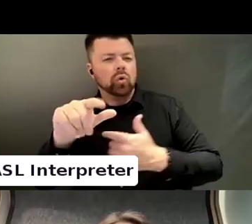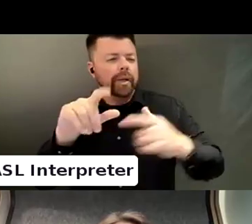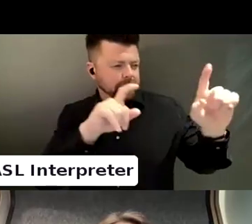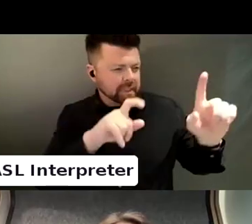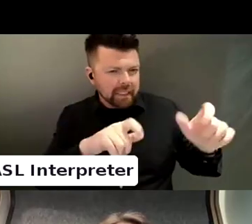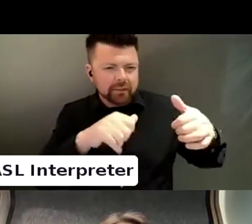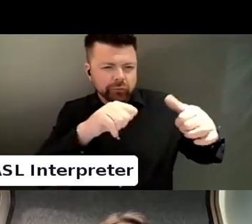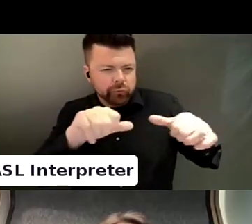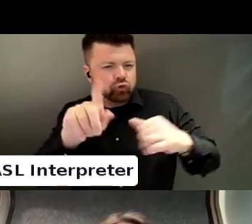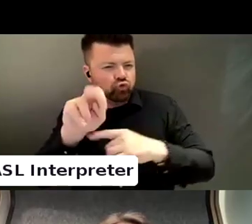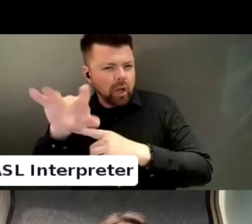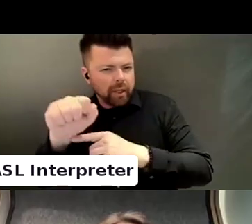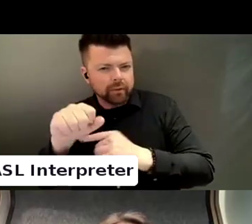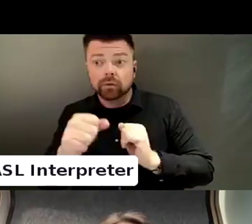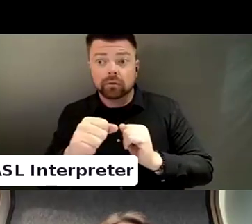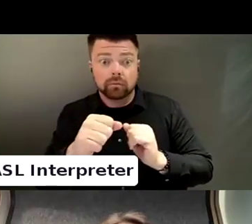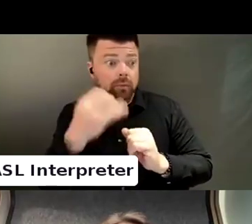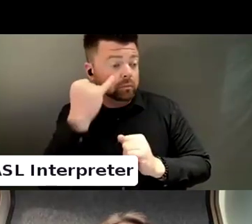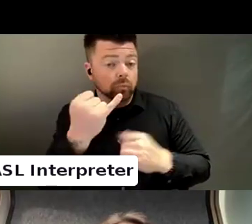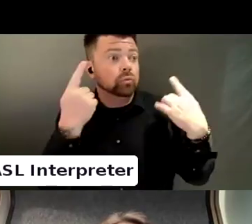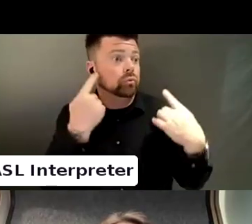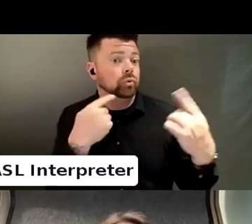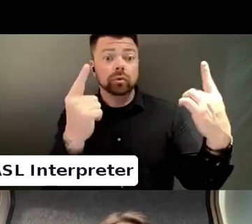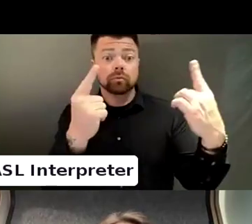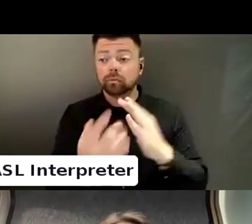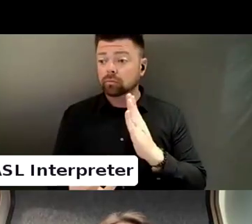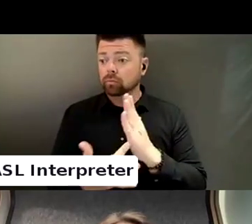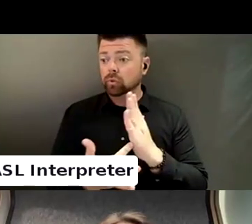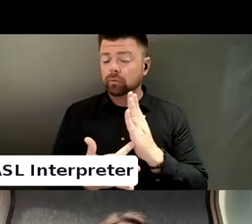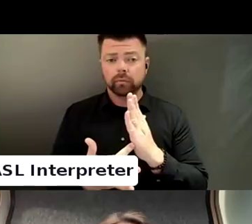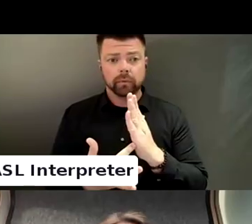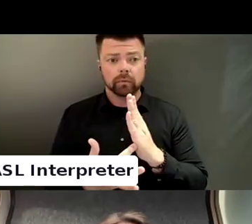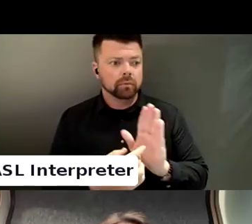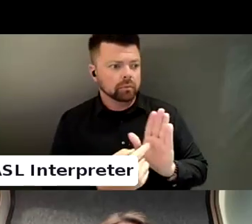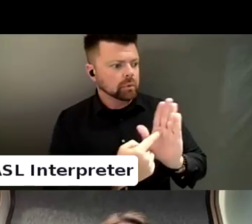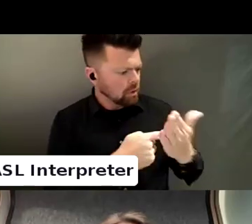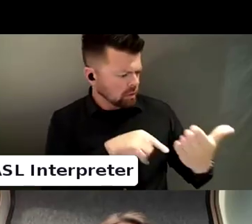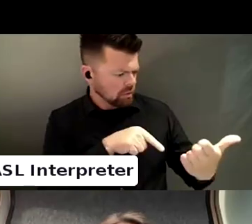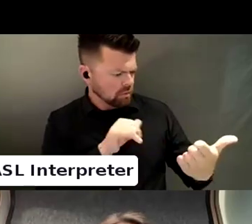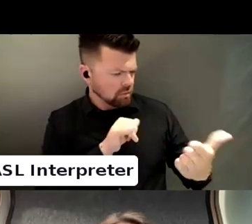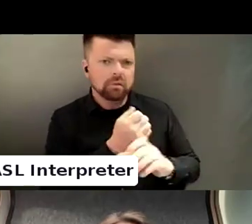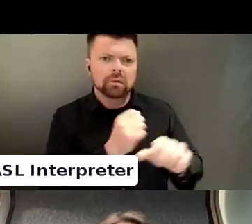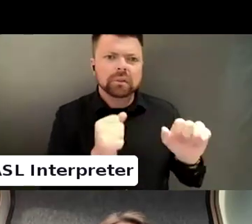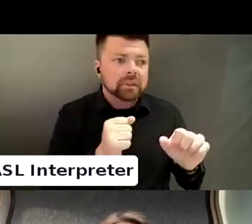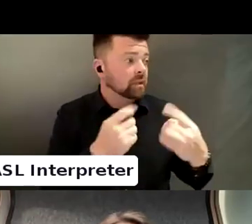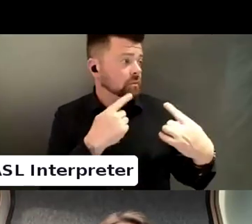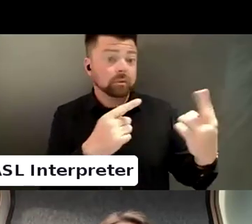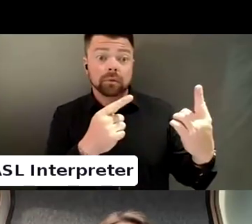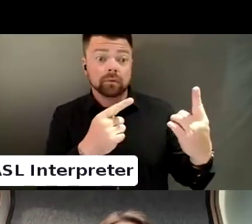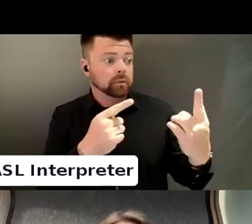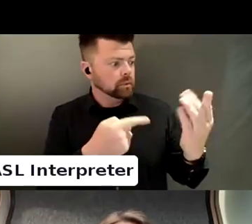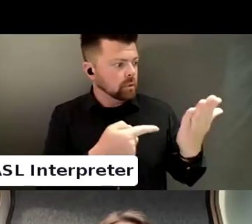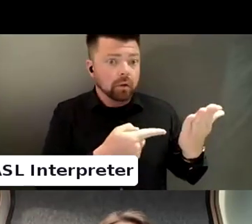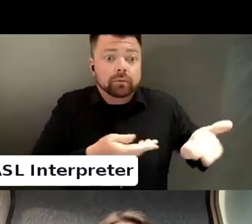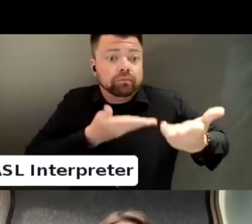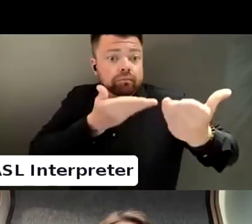clinical trials and the devices are demonstrated to be both safe and effective, then for them to become available in the